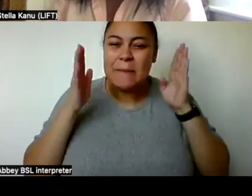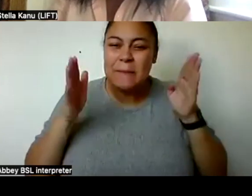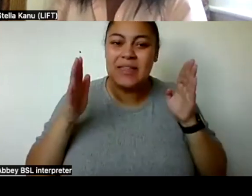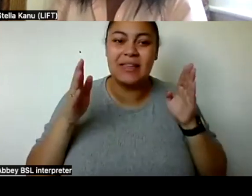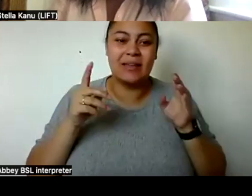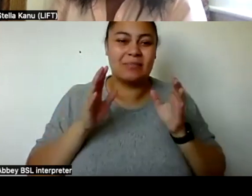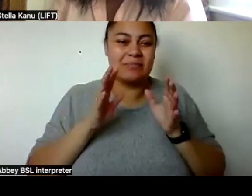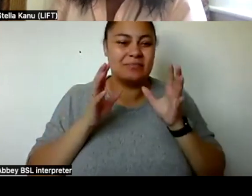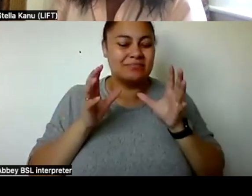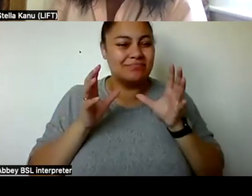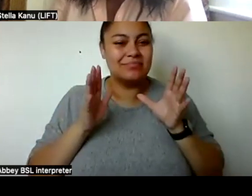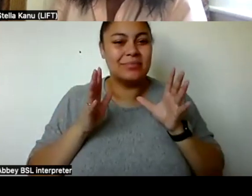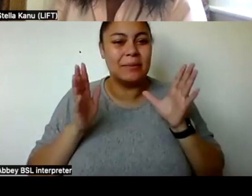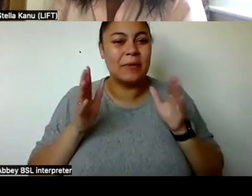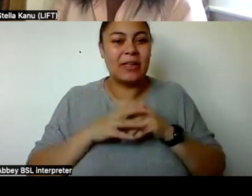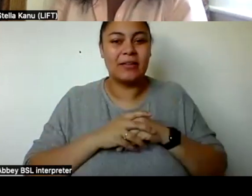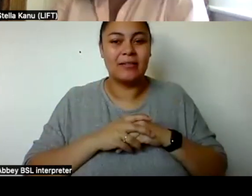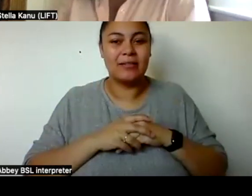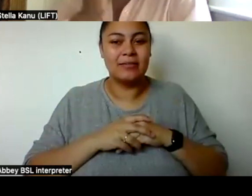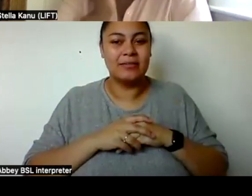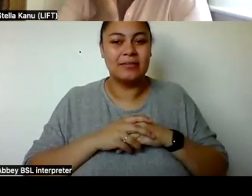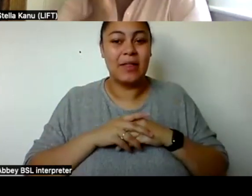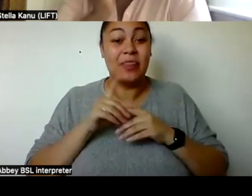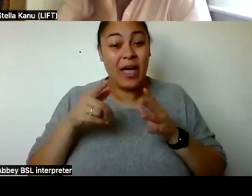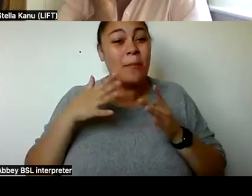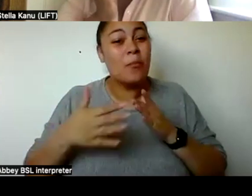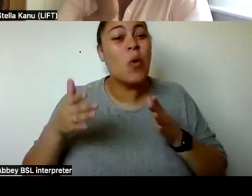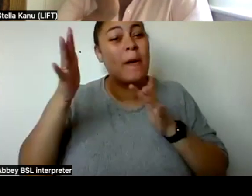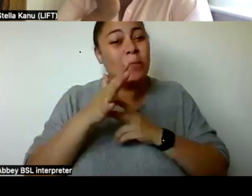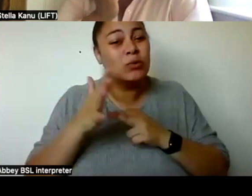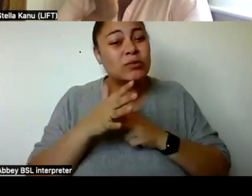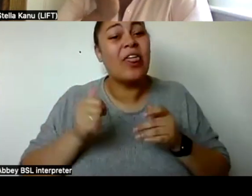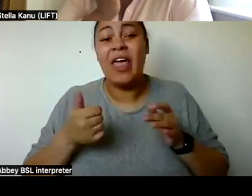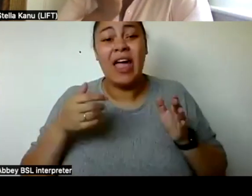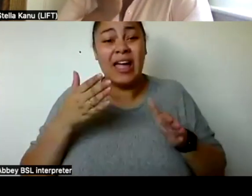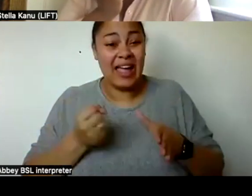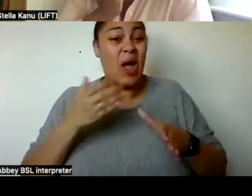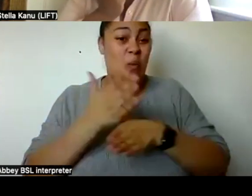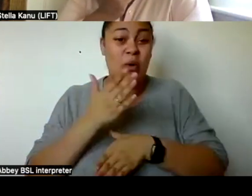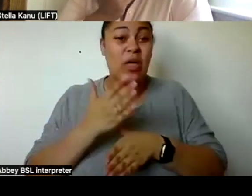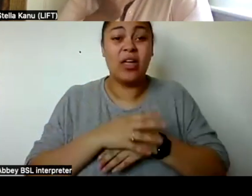for some in that community, that's more important than getting work from us.